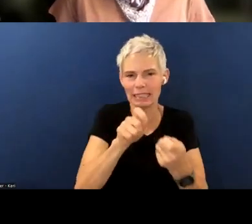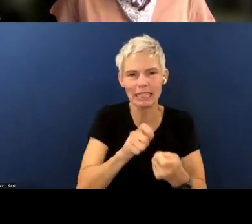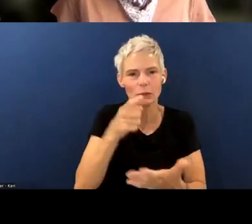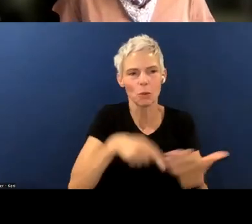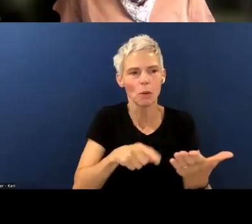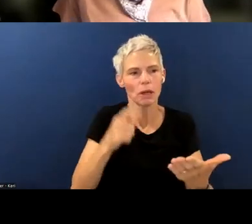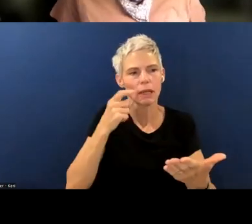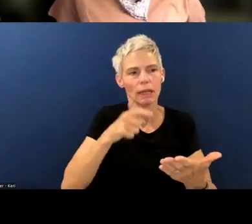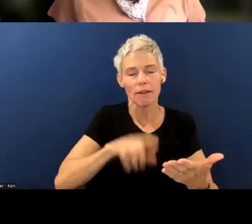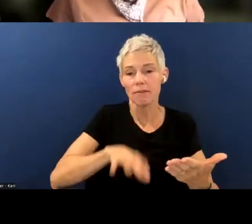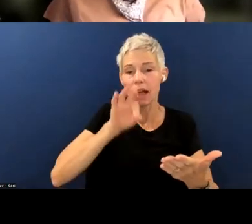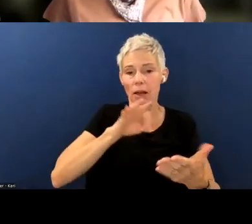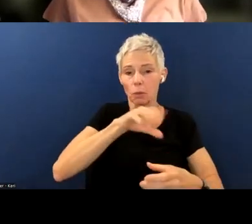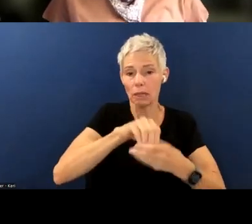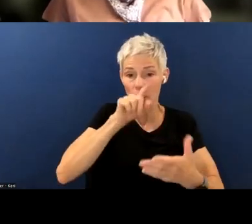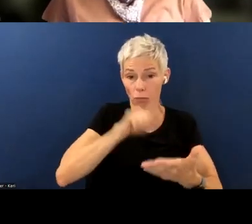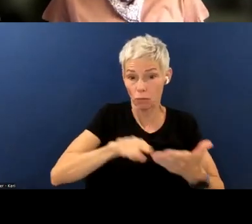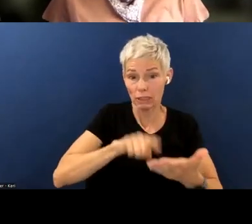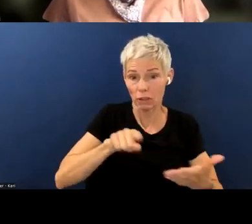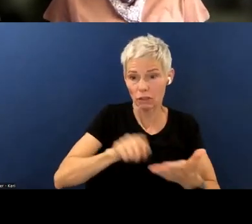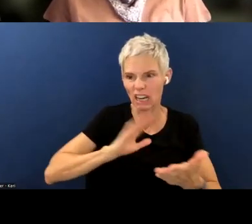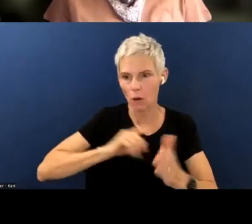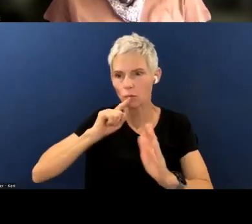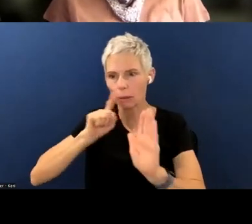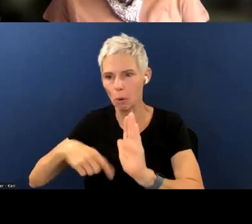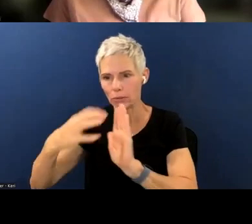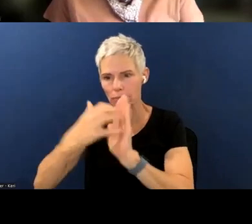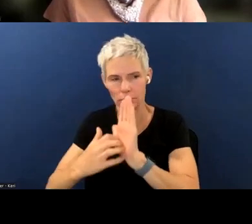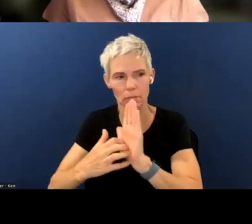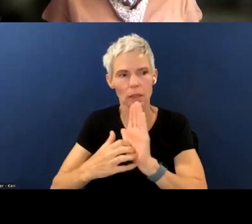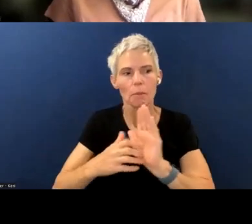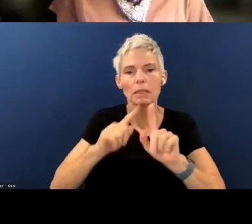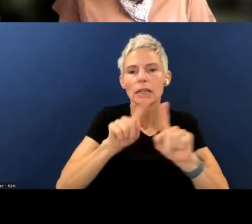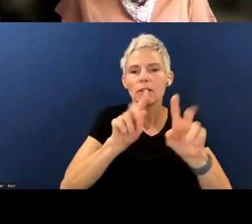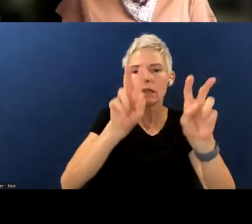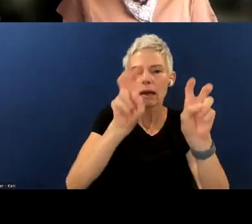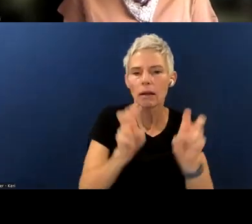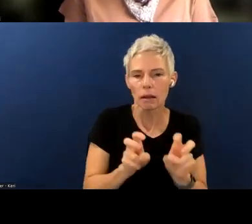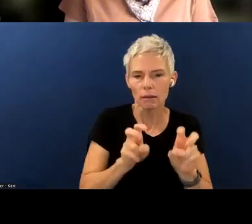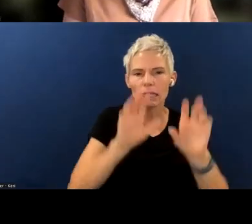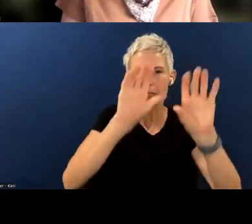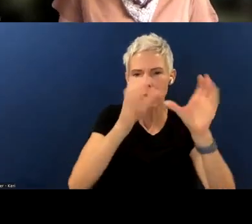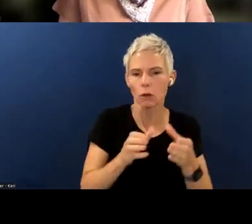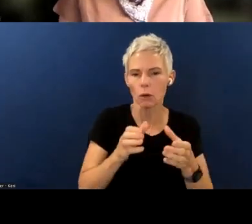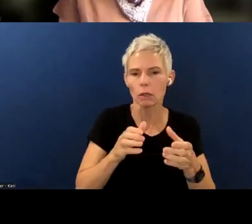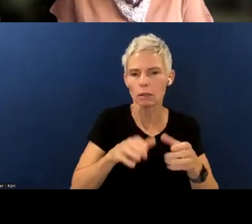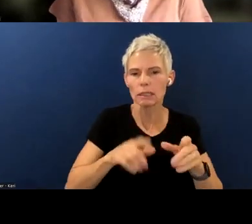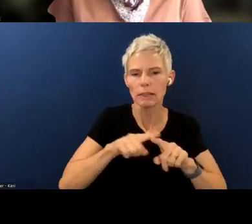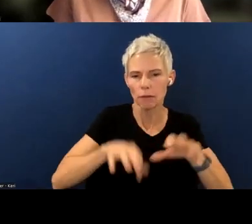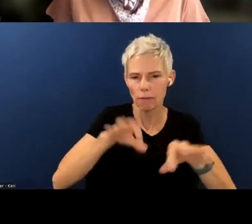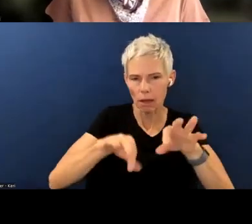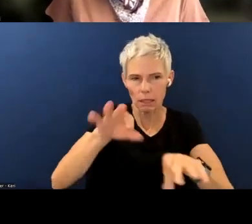report, but I wanted to share just a little bit of the categories, the areas of findings. We